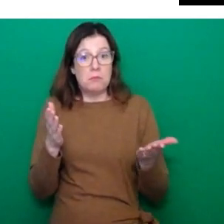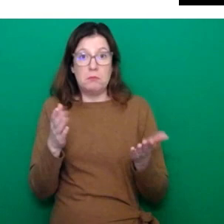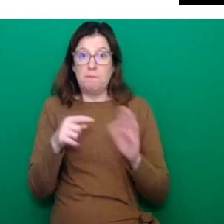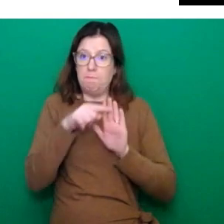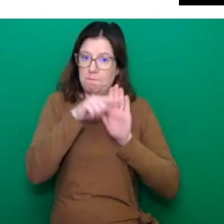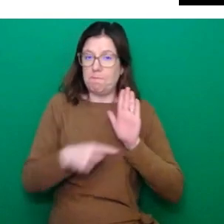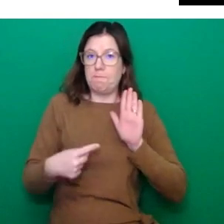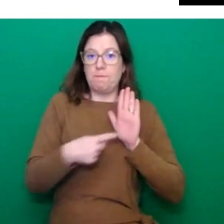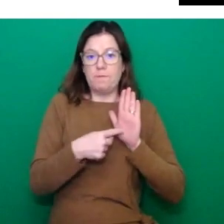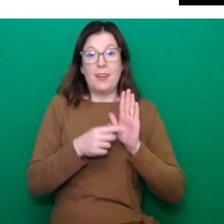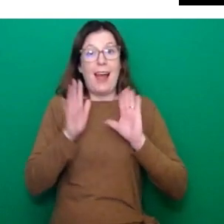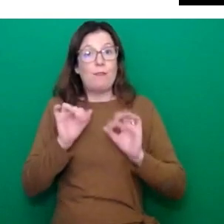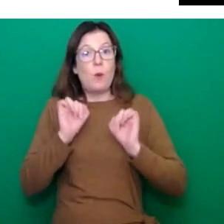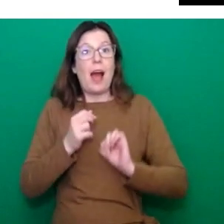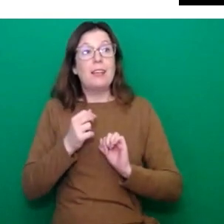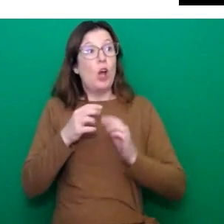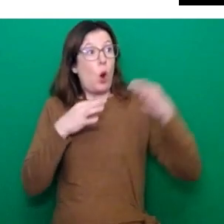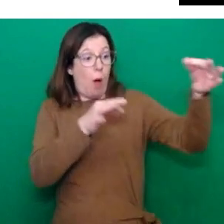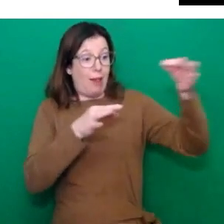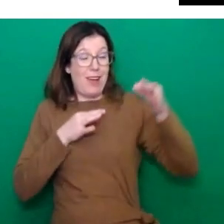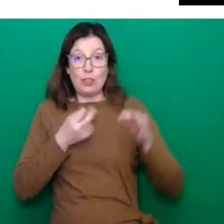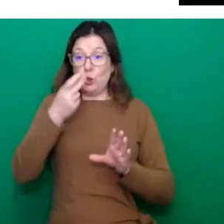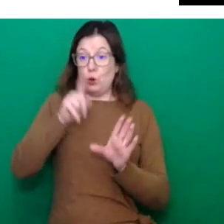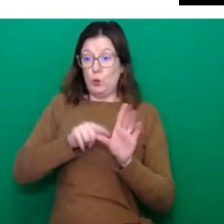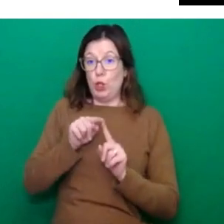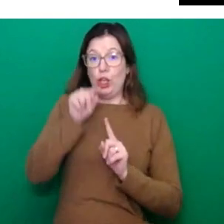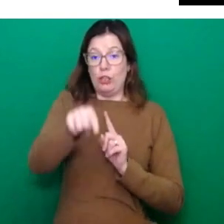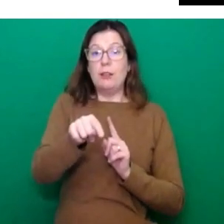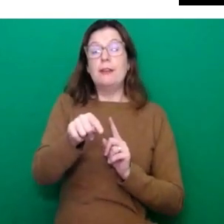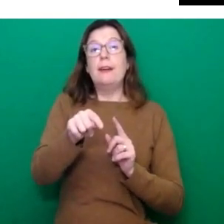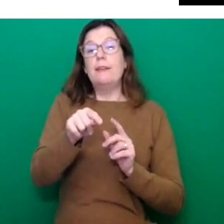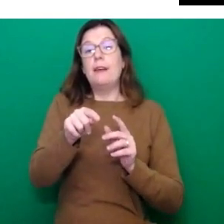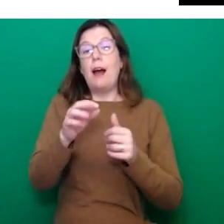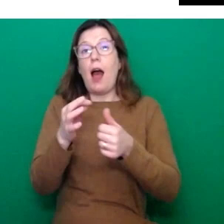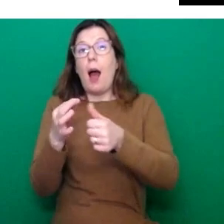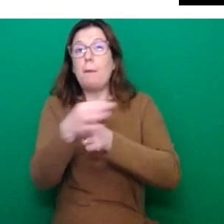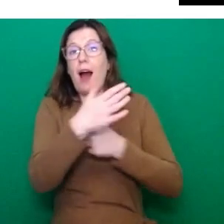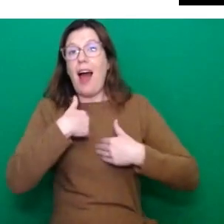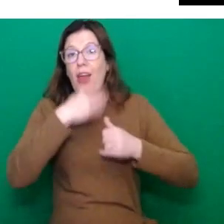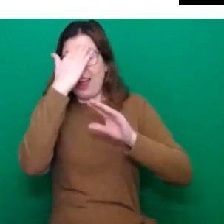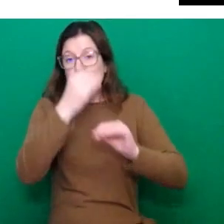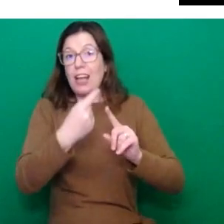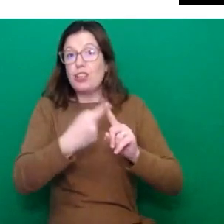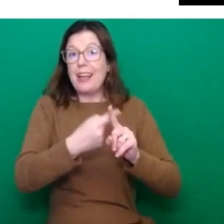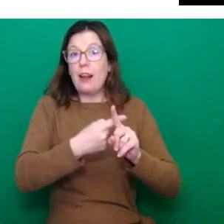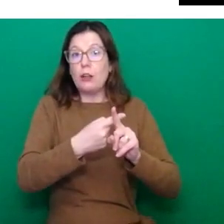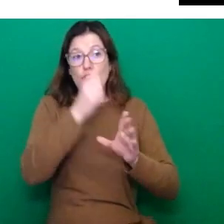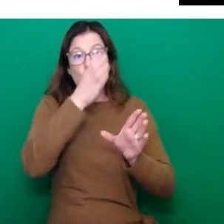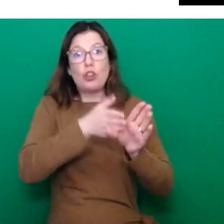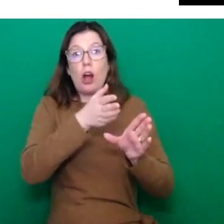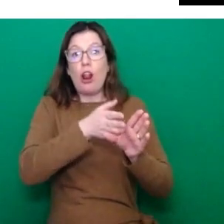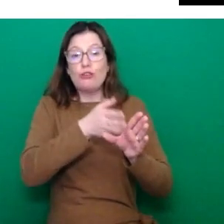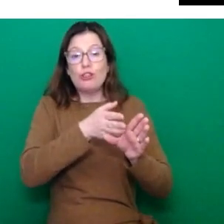that you do have to wait 2 years post-qualification in order to apply for any other Health Education England psychological